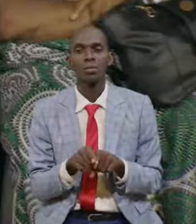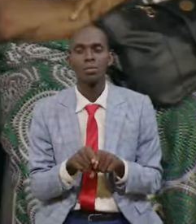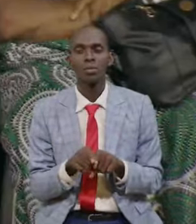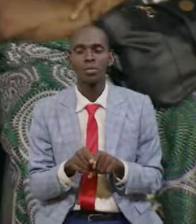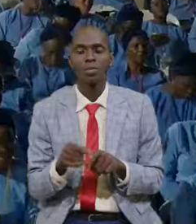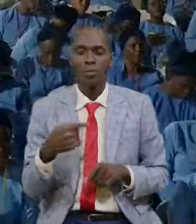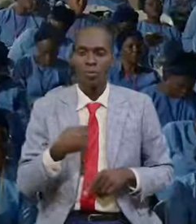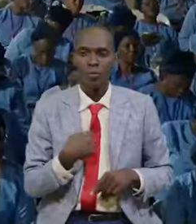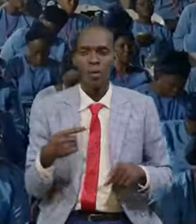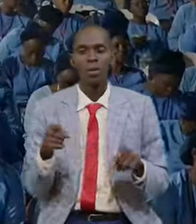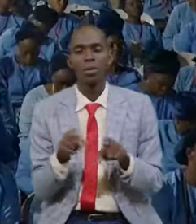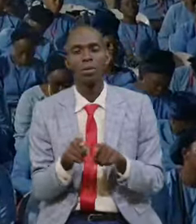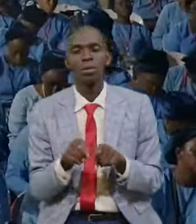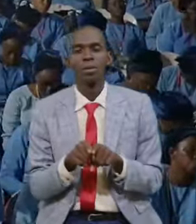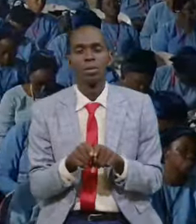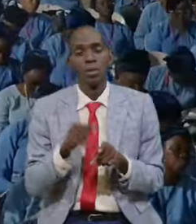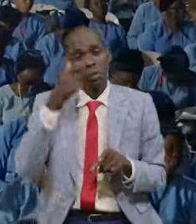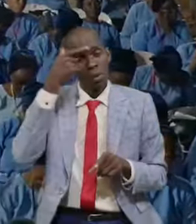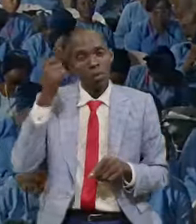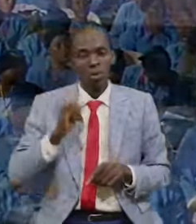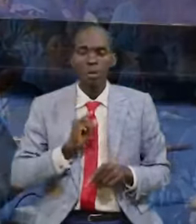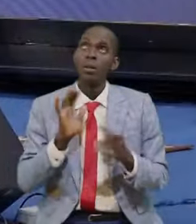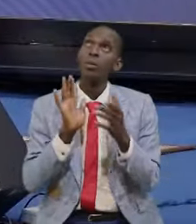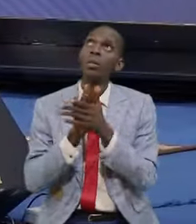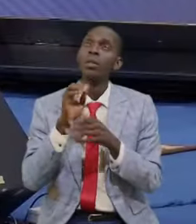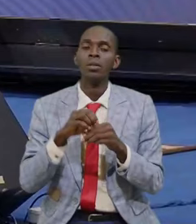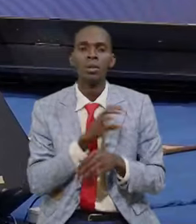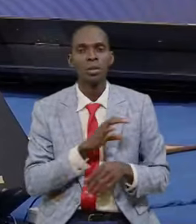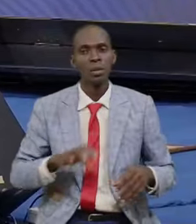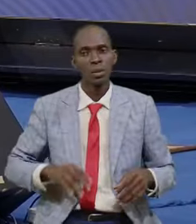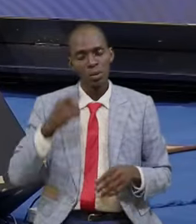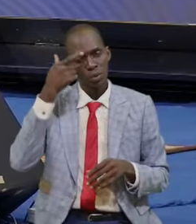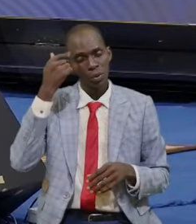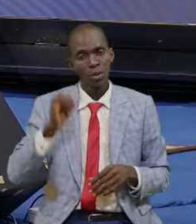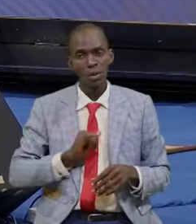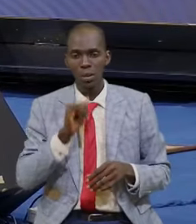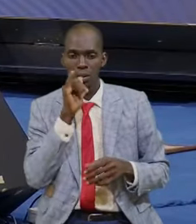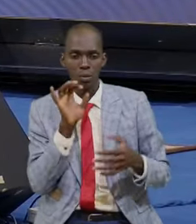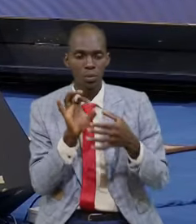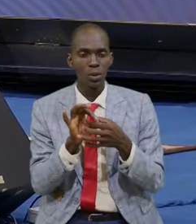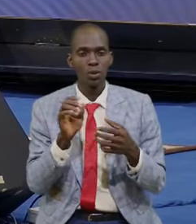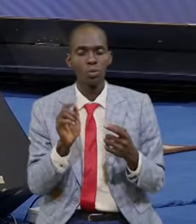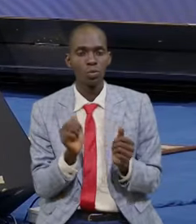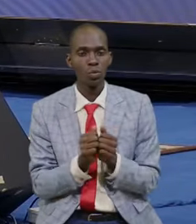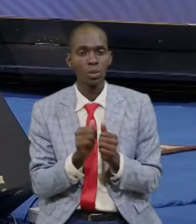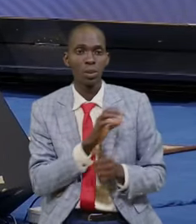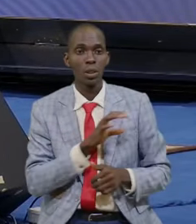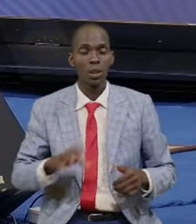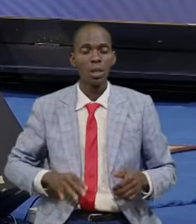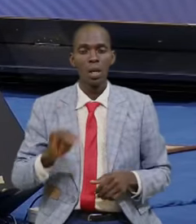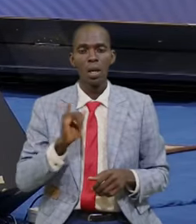I also, because I believe in Christ, because I'm united with Christ, I